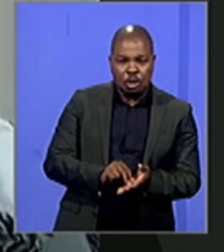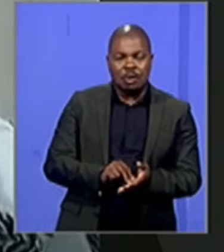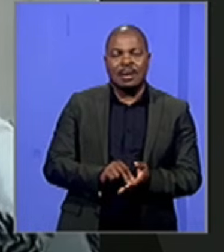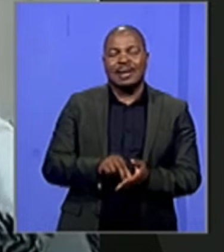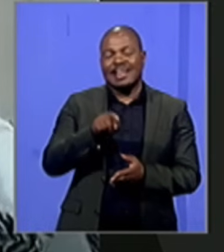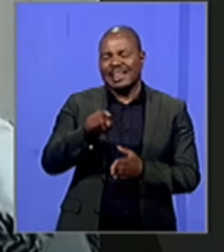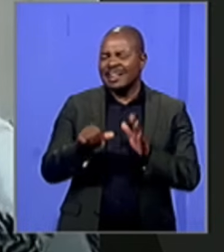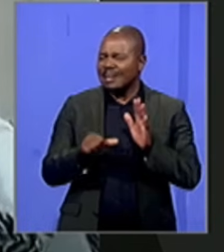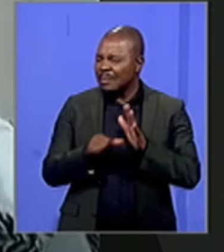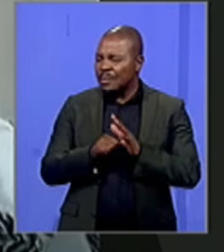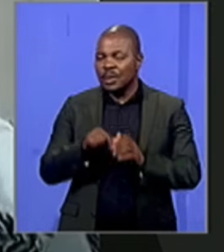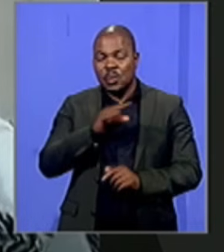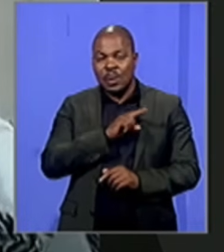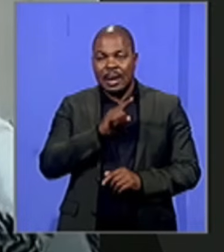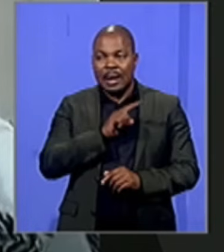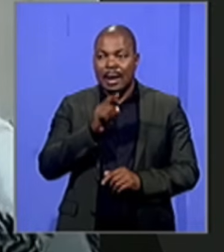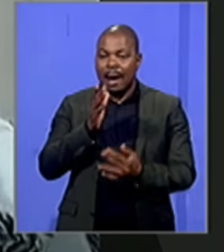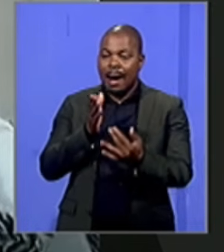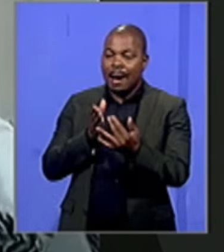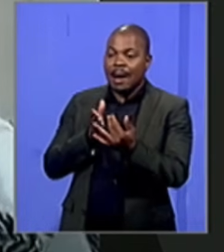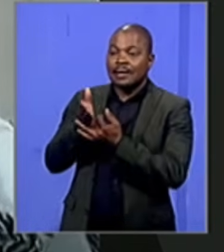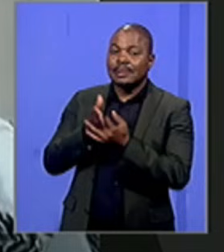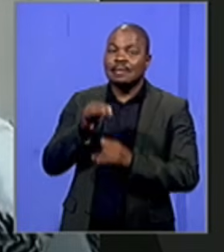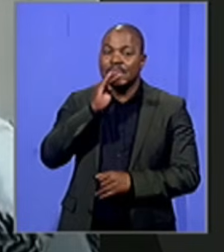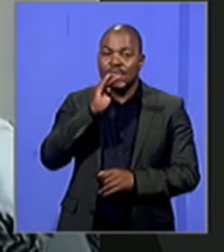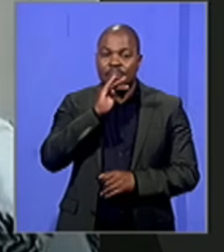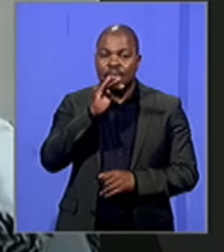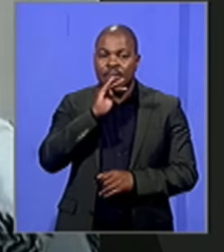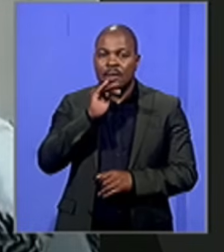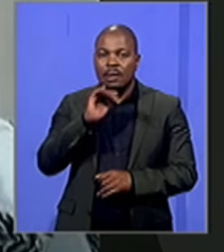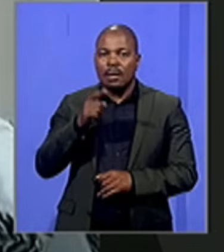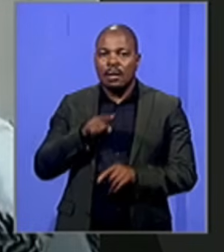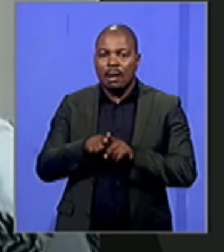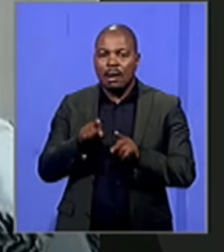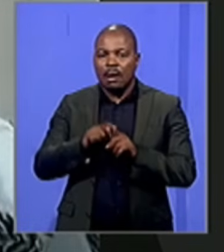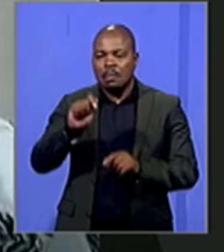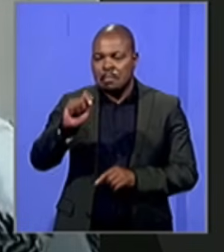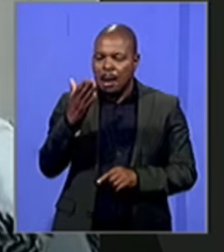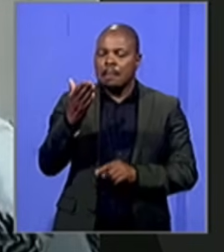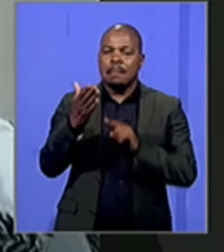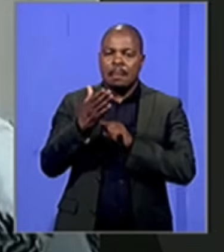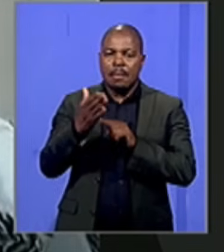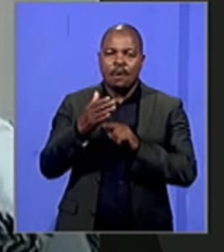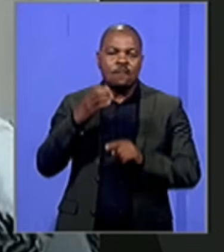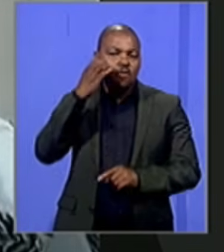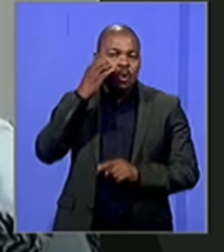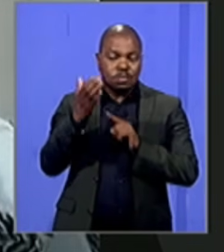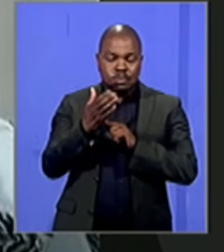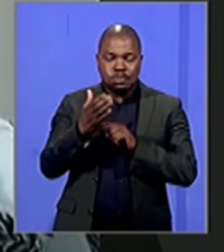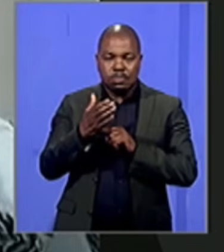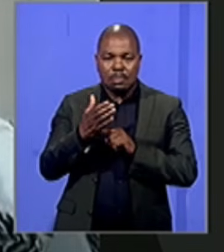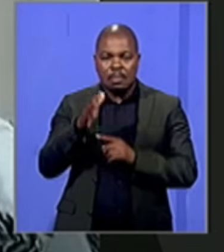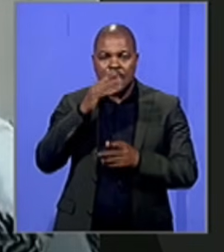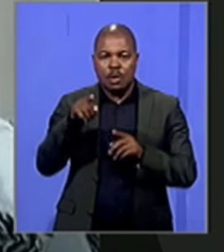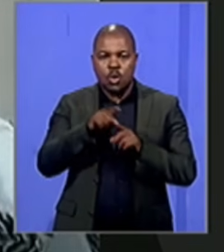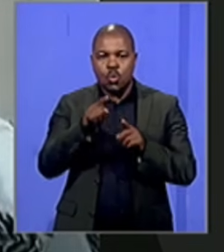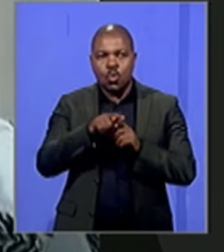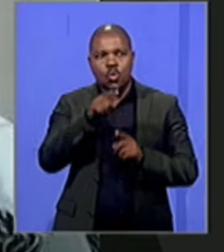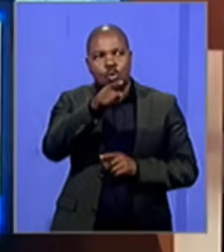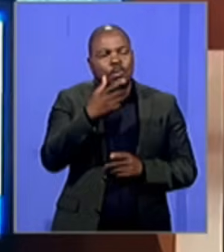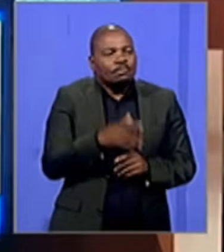so important because accessing means that little pop-up you get on your cell phone. You might be on an adult